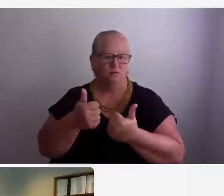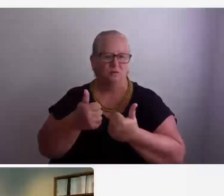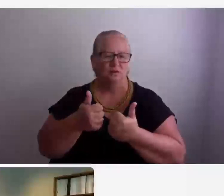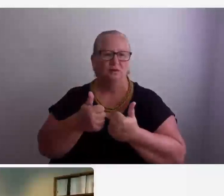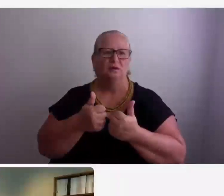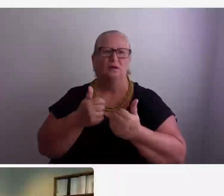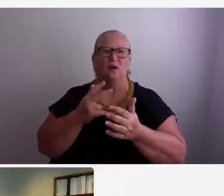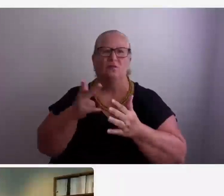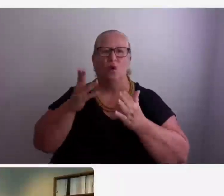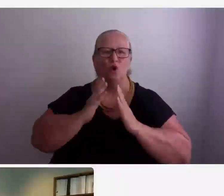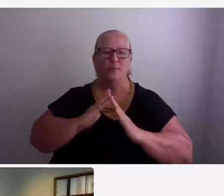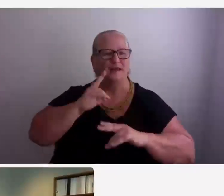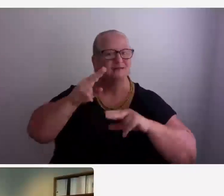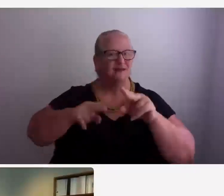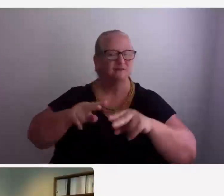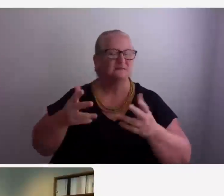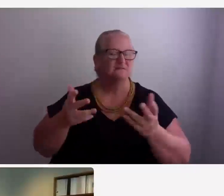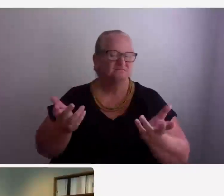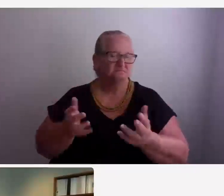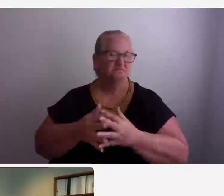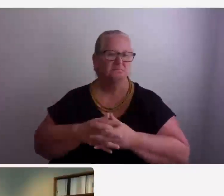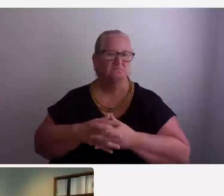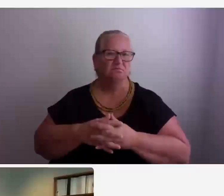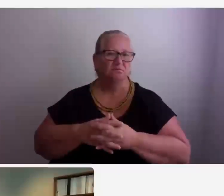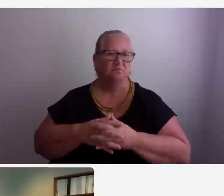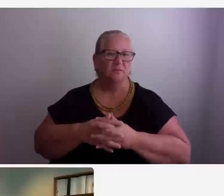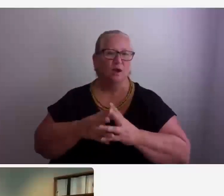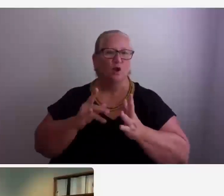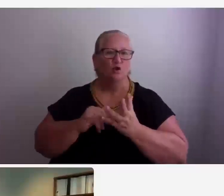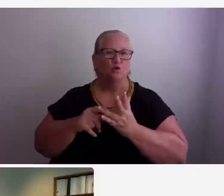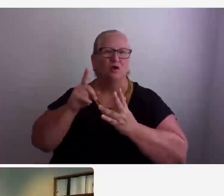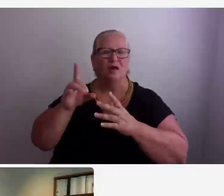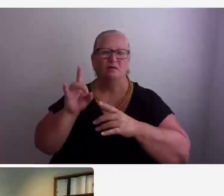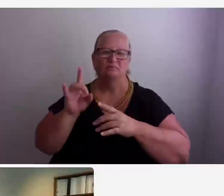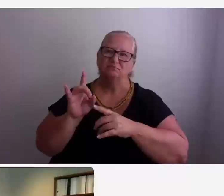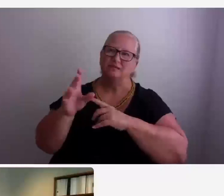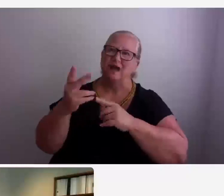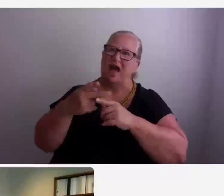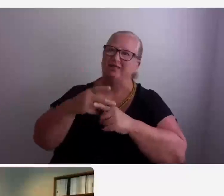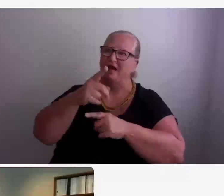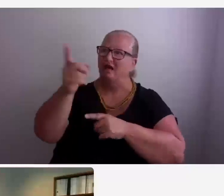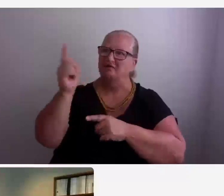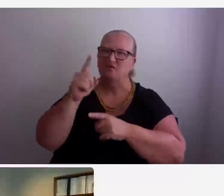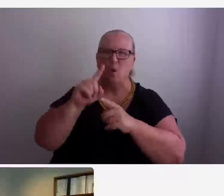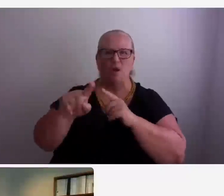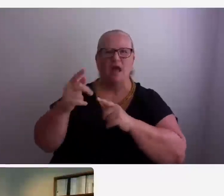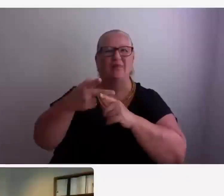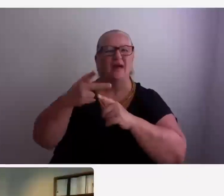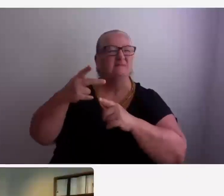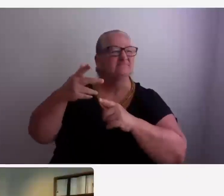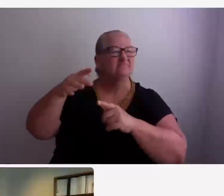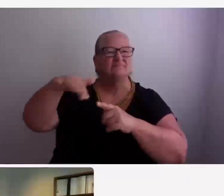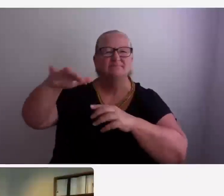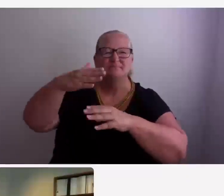guess, human assessments, and exceeds similar industry standards, which are about 70% for those types